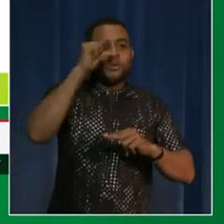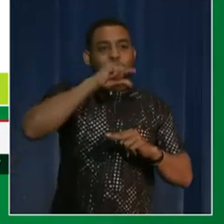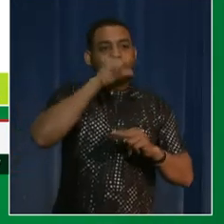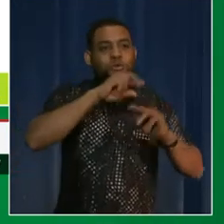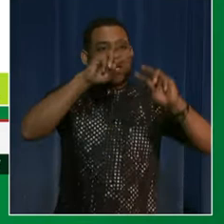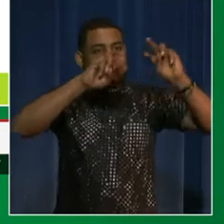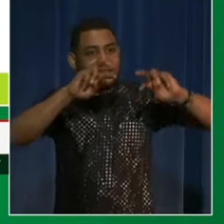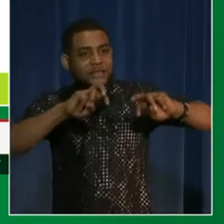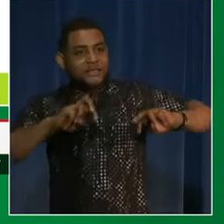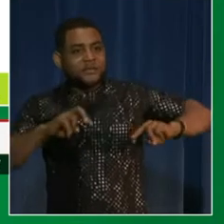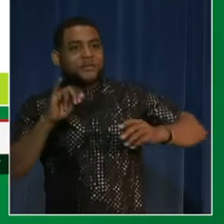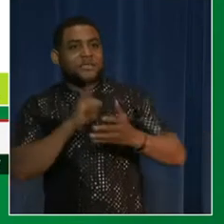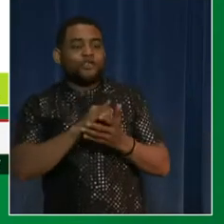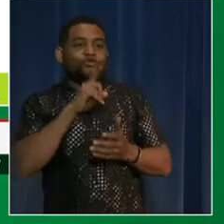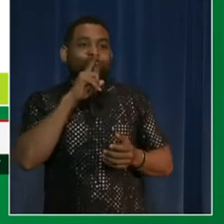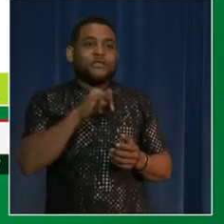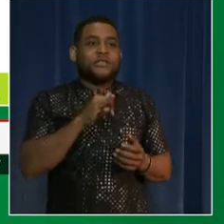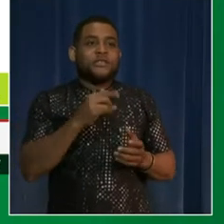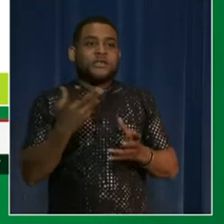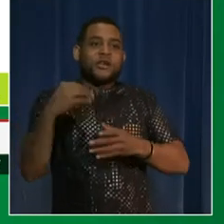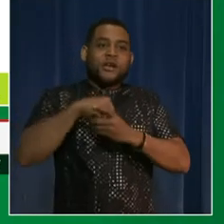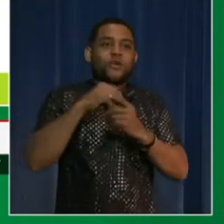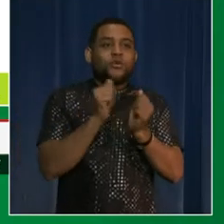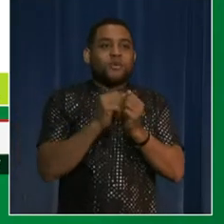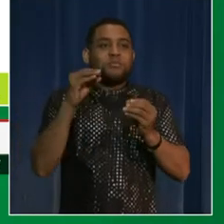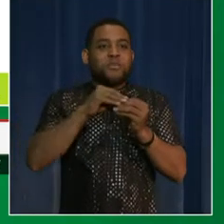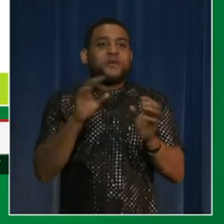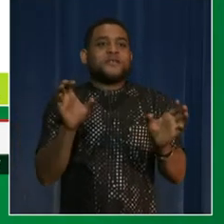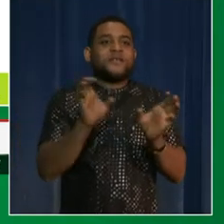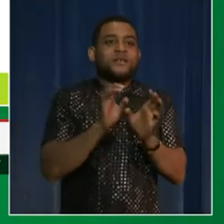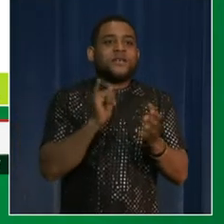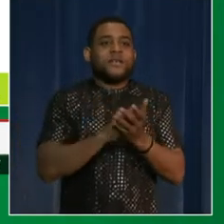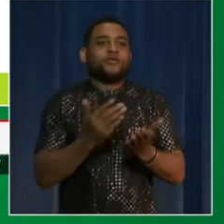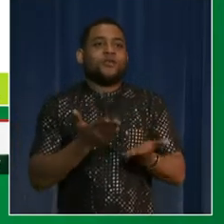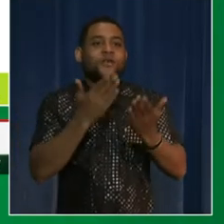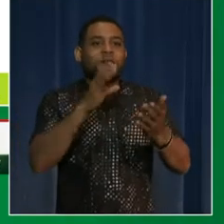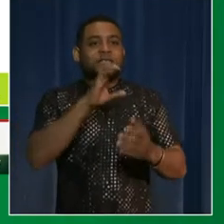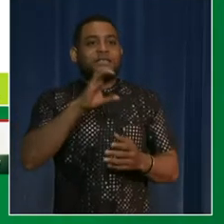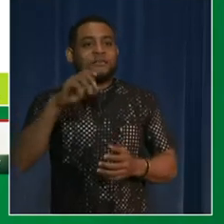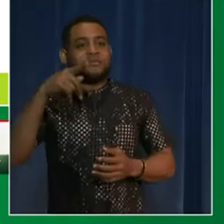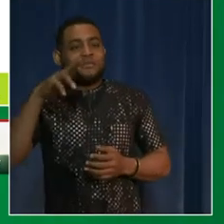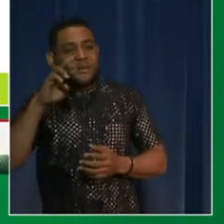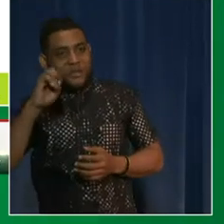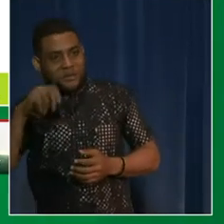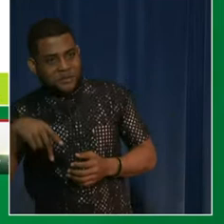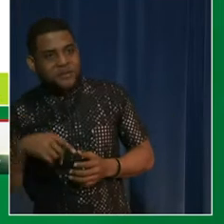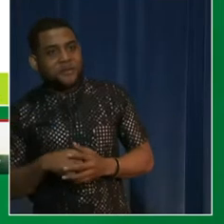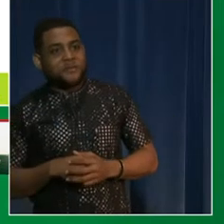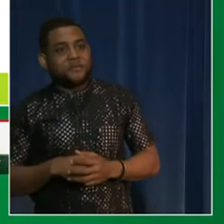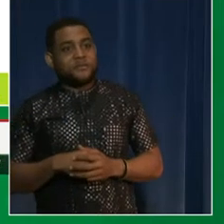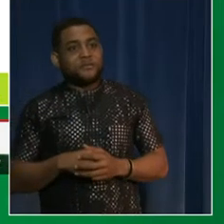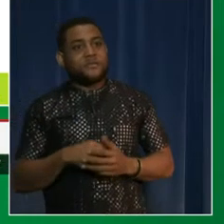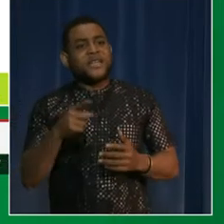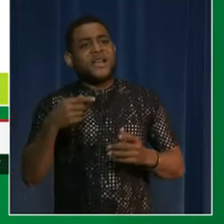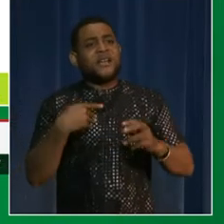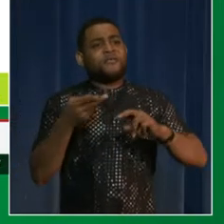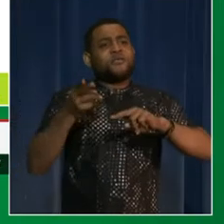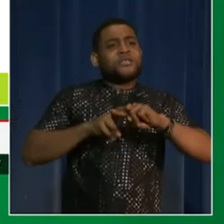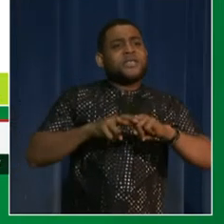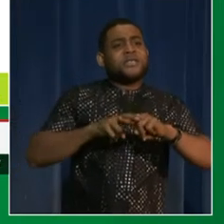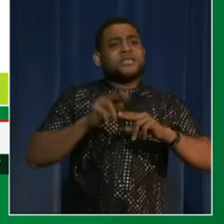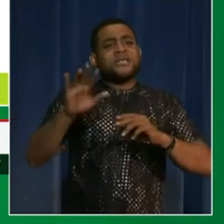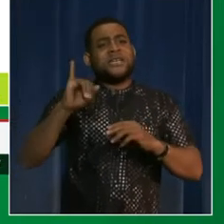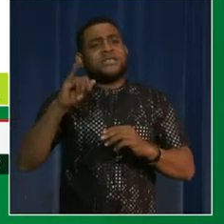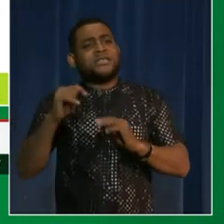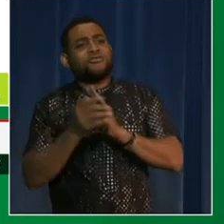Google certificates to be offered at CC Prep. This partnership will help DC residents enhance their IT skills in response to the